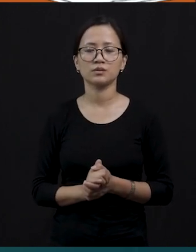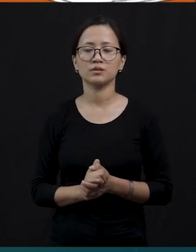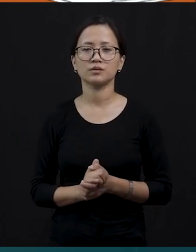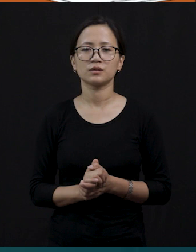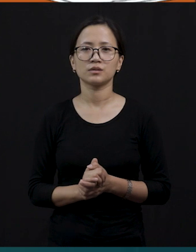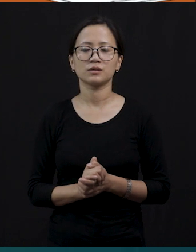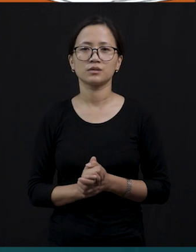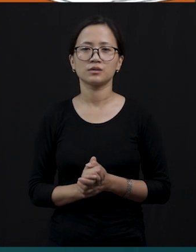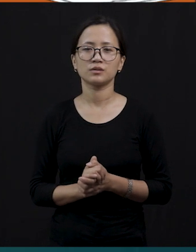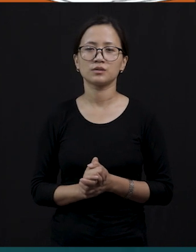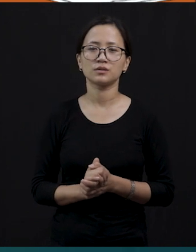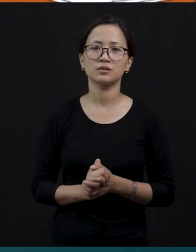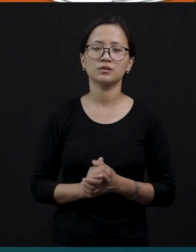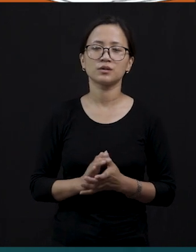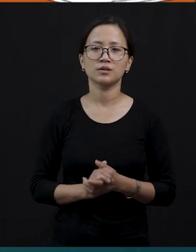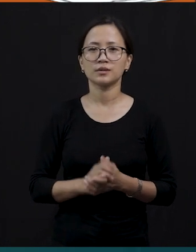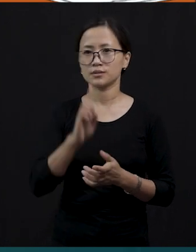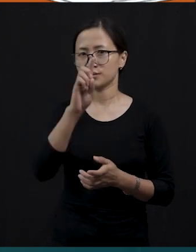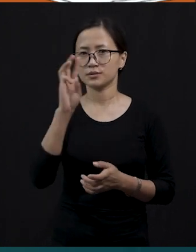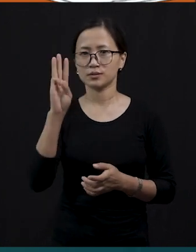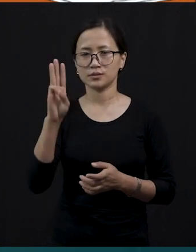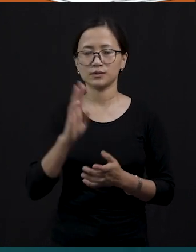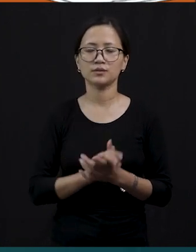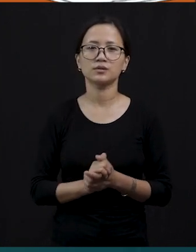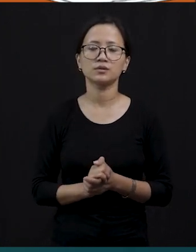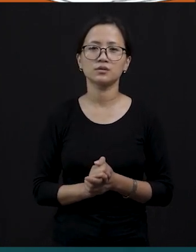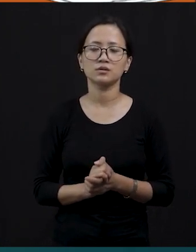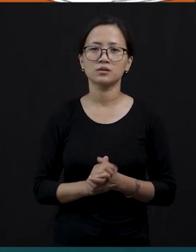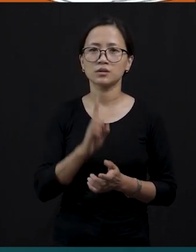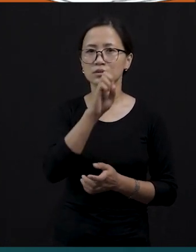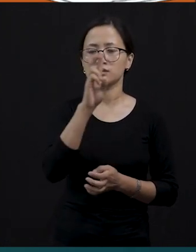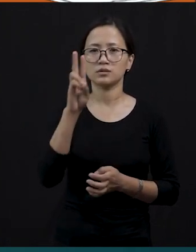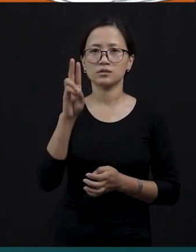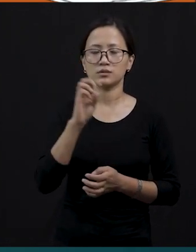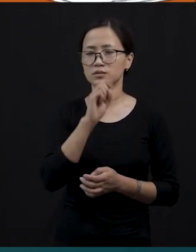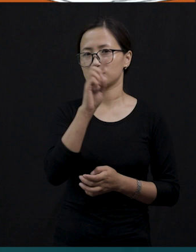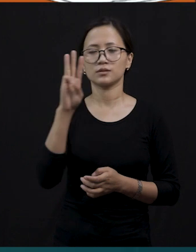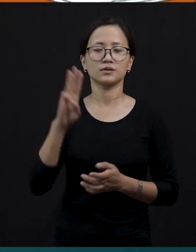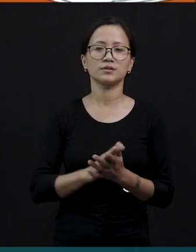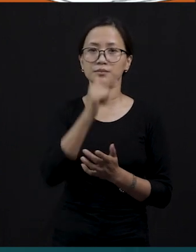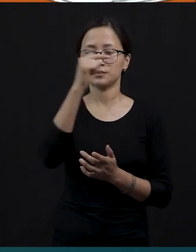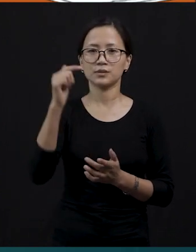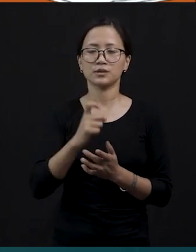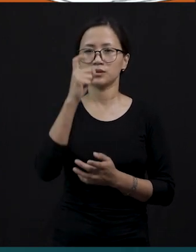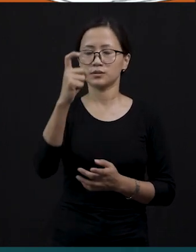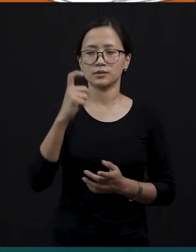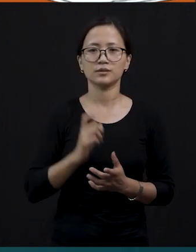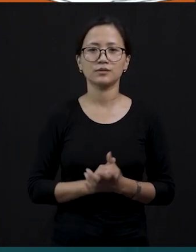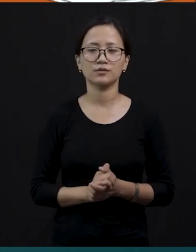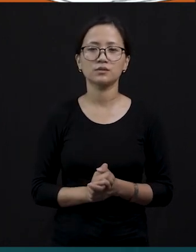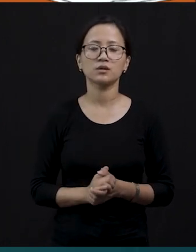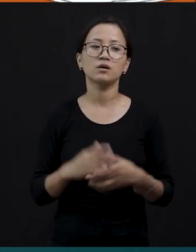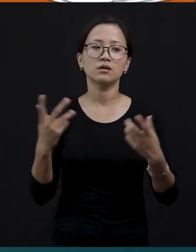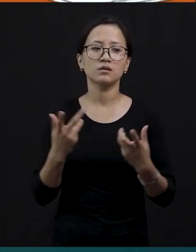take borrow and then it will become how much? 13. So now when you minus 13